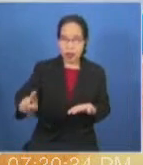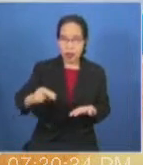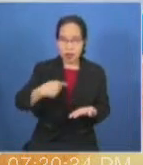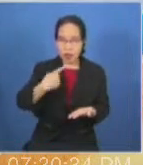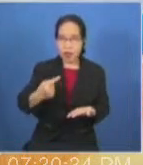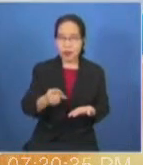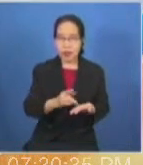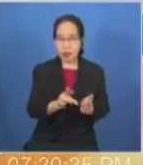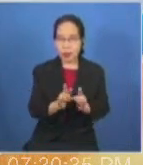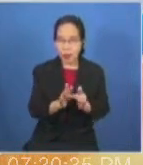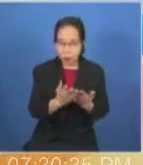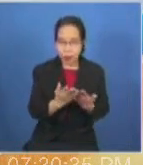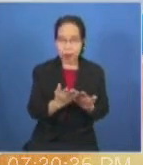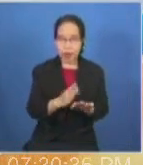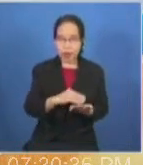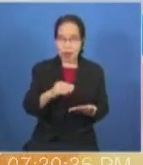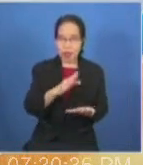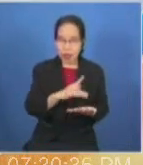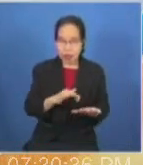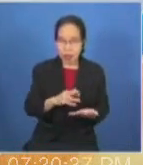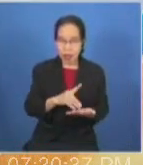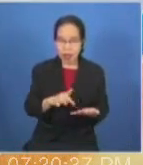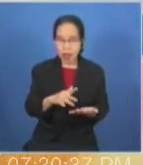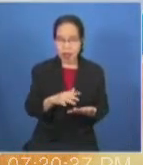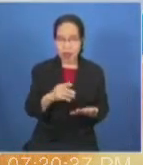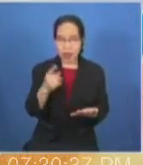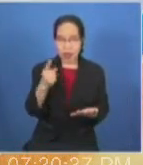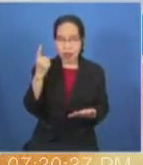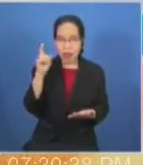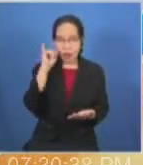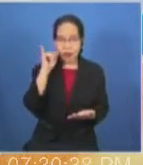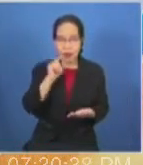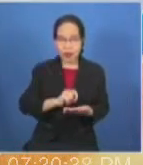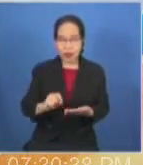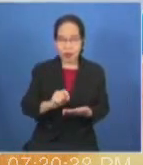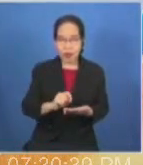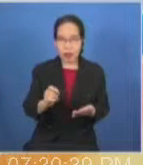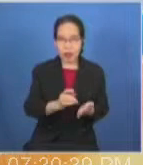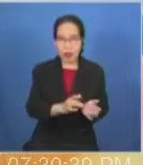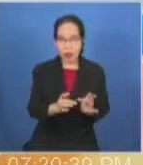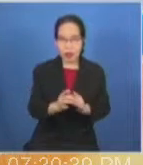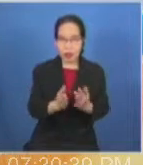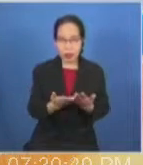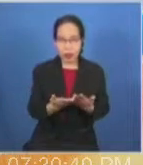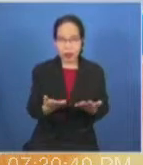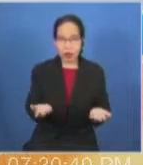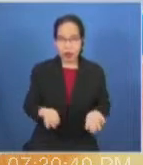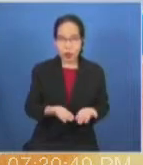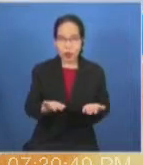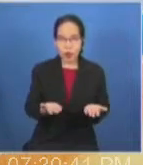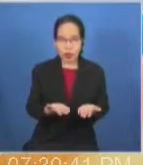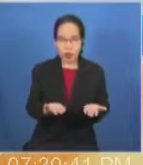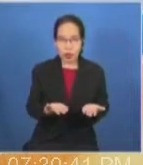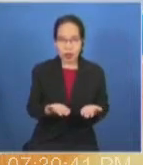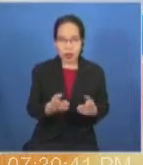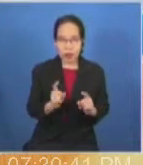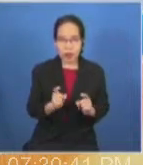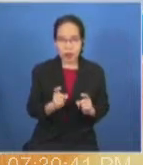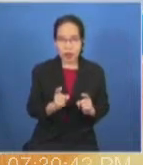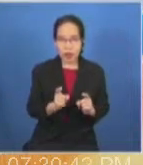for us to see what righteousness is stated there. And let us study if this is really written in the